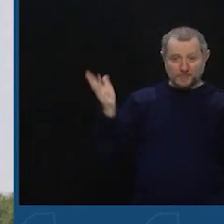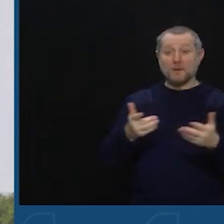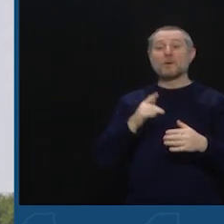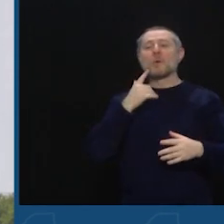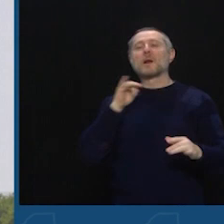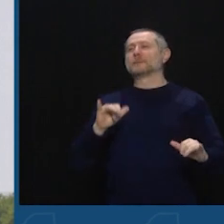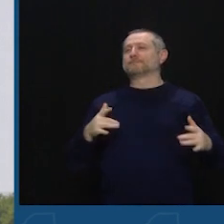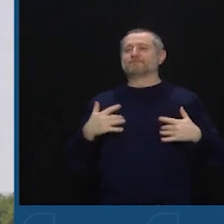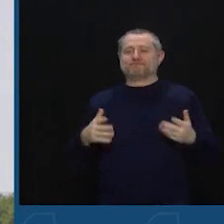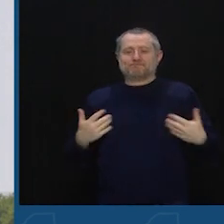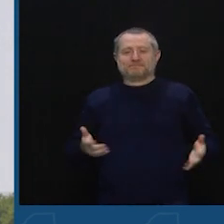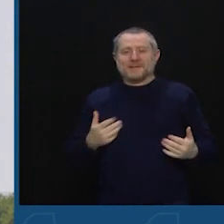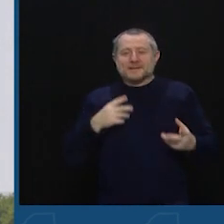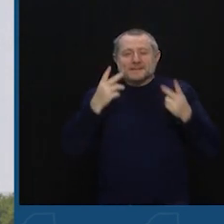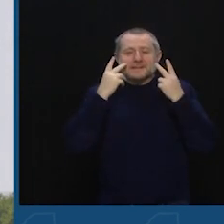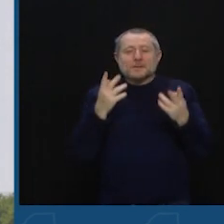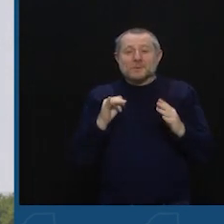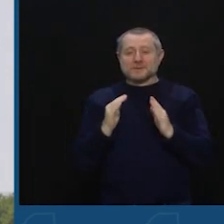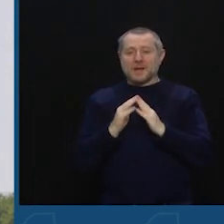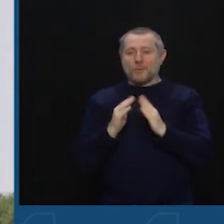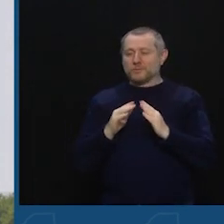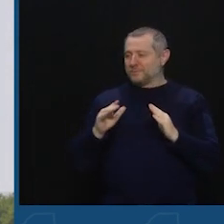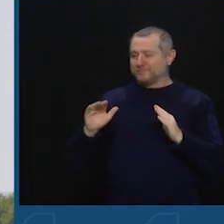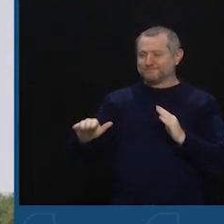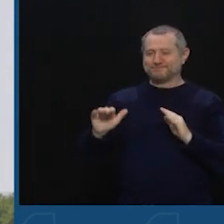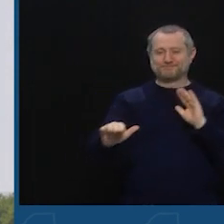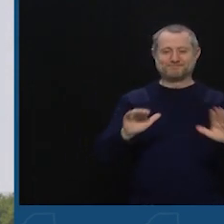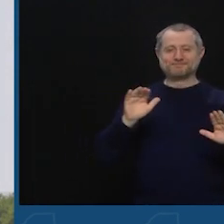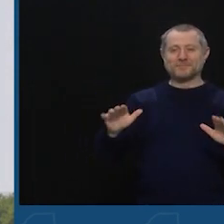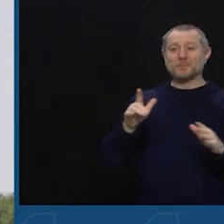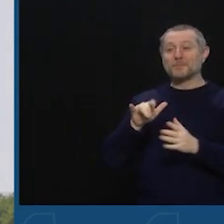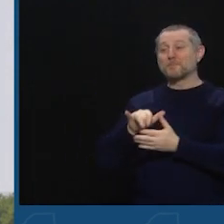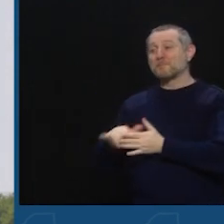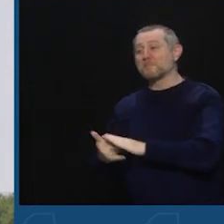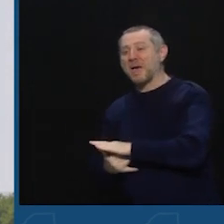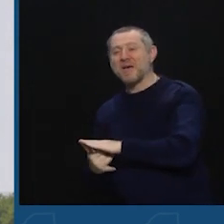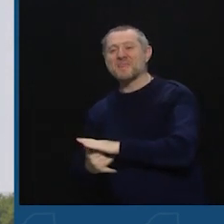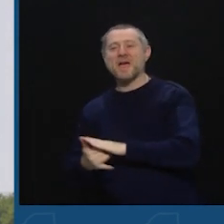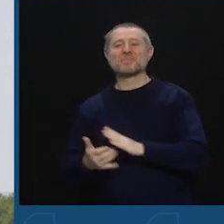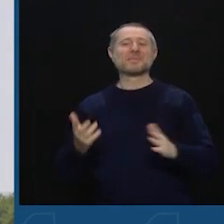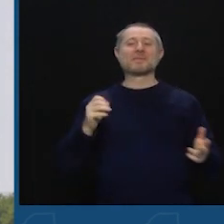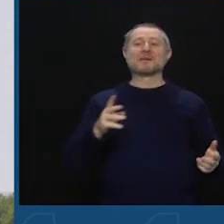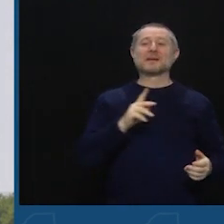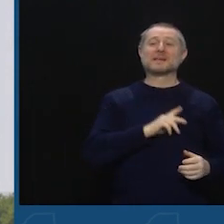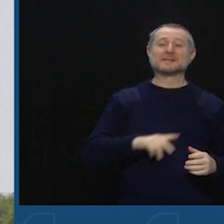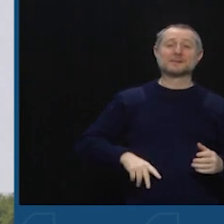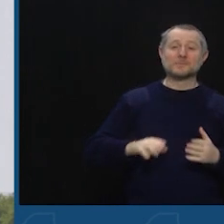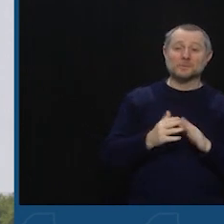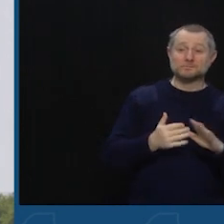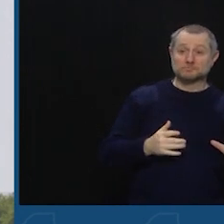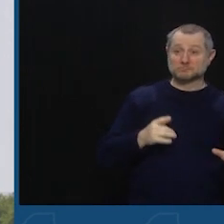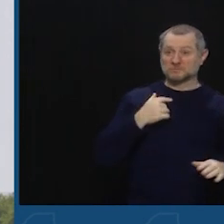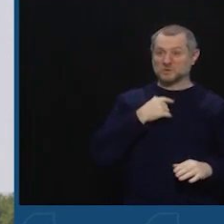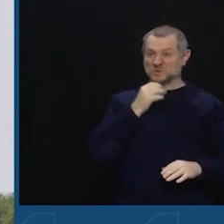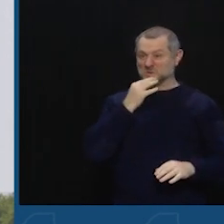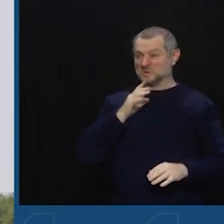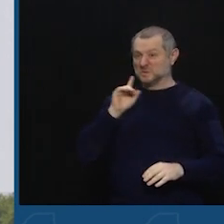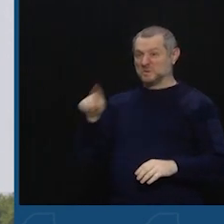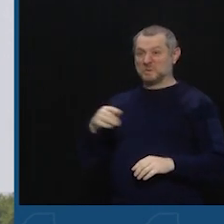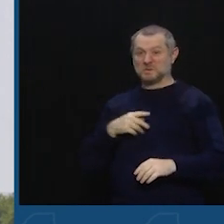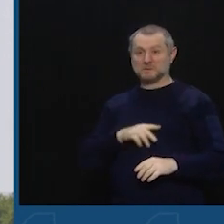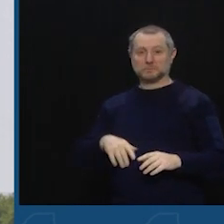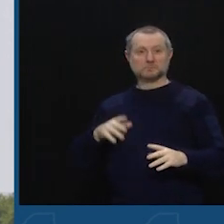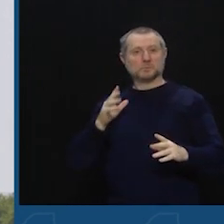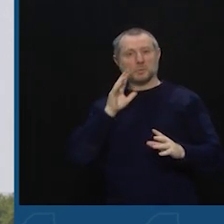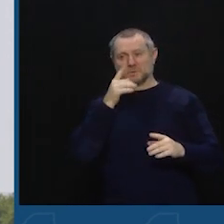fascinating vibe of our downtowns, whether it's Manhattan or whether it's in Kingston, where I'll be in a couple of minutes. I have to head there for a big announcement on our